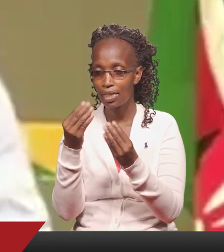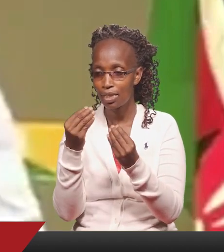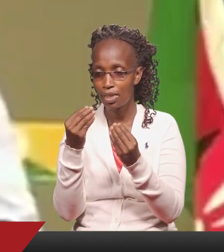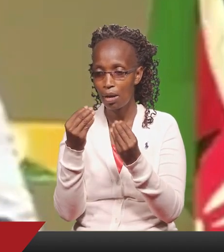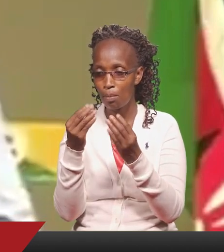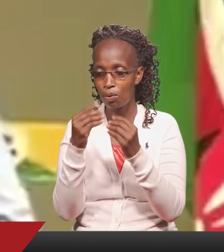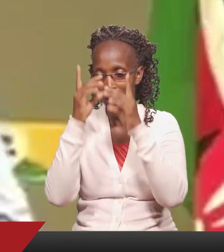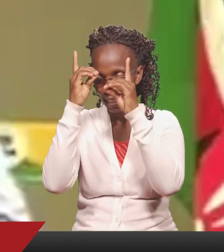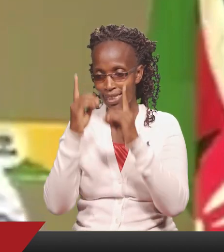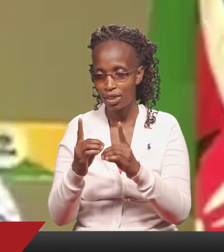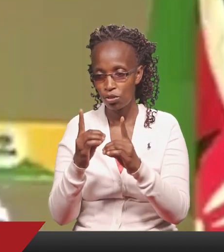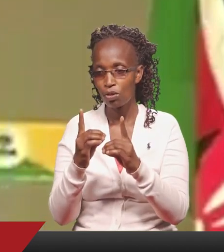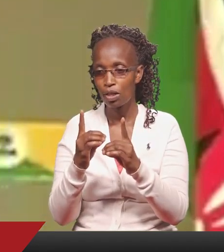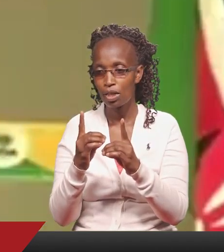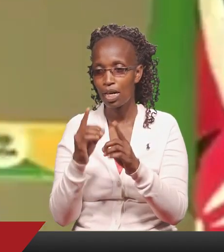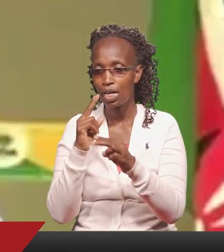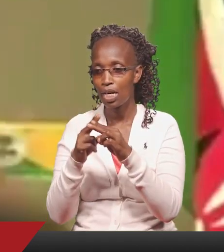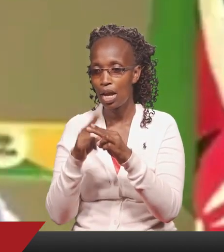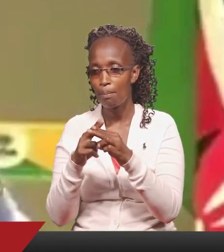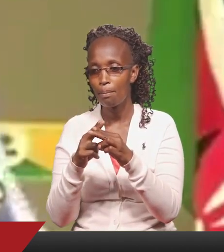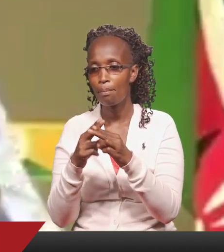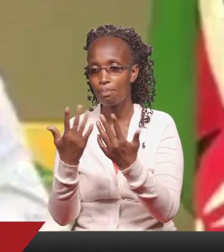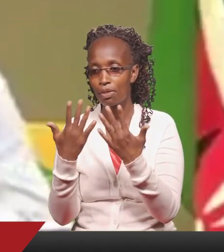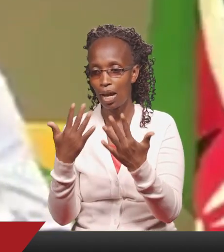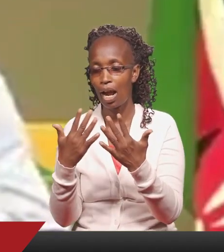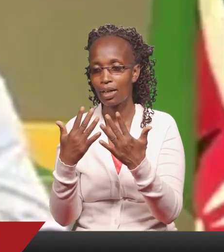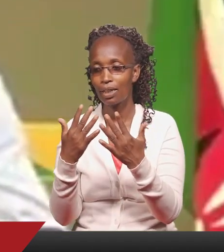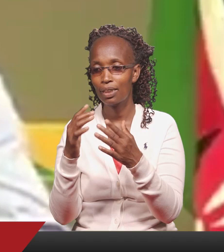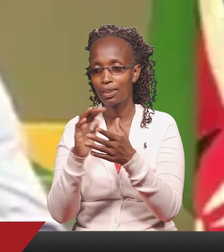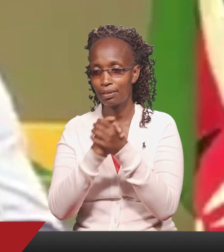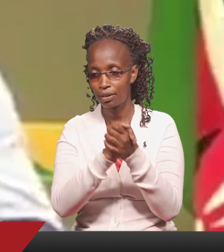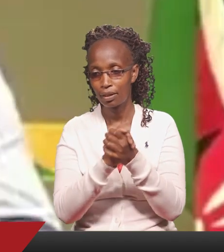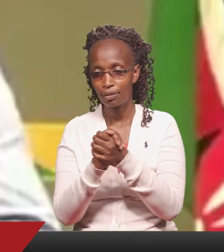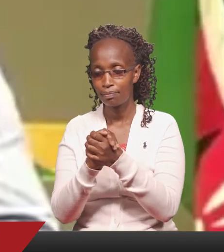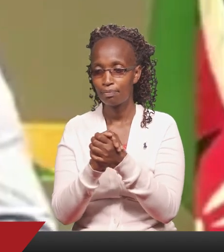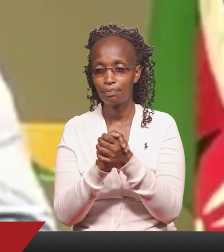decision to do something called the handshake.